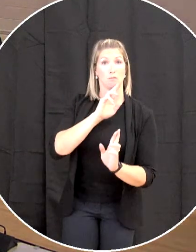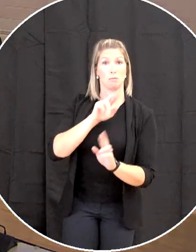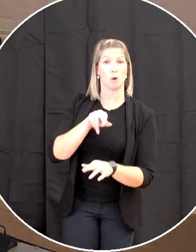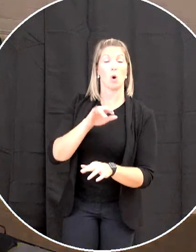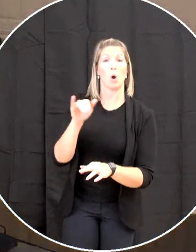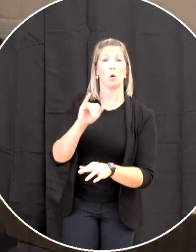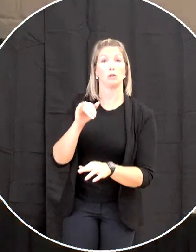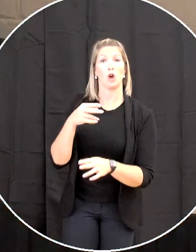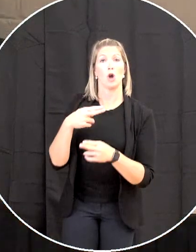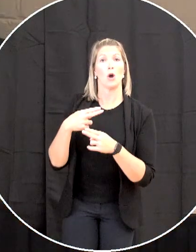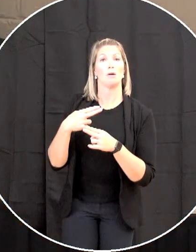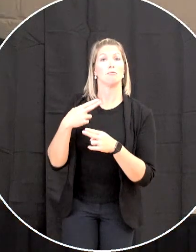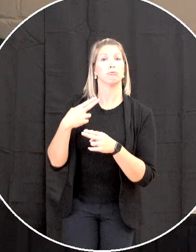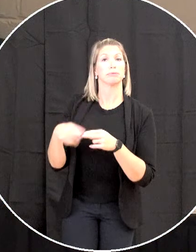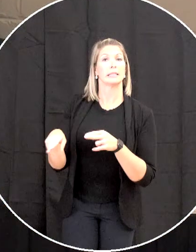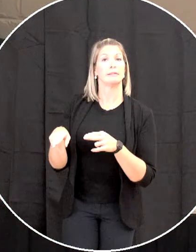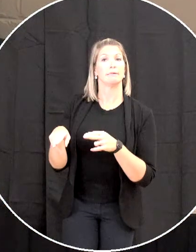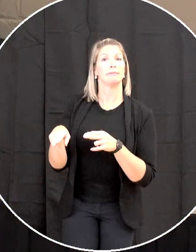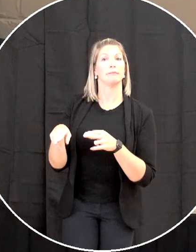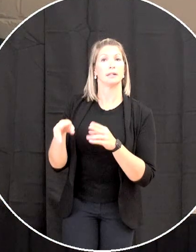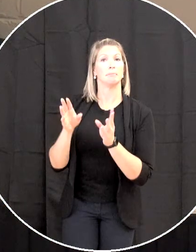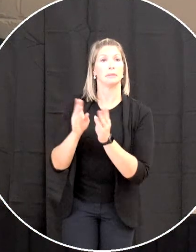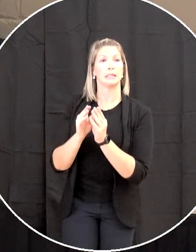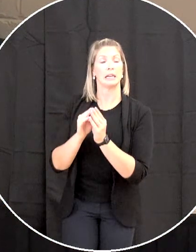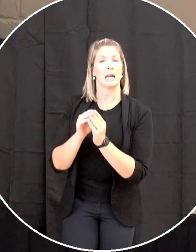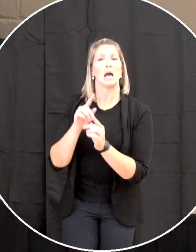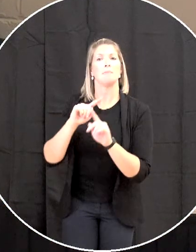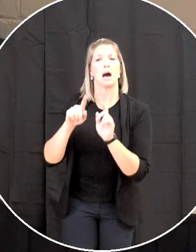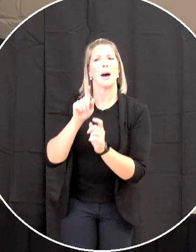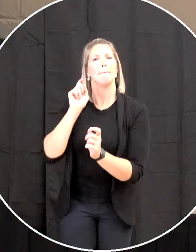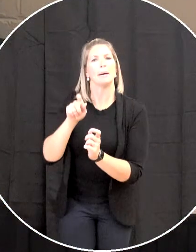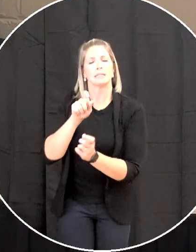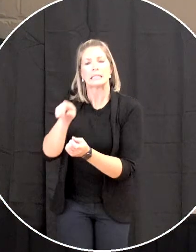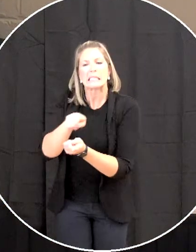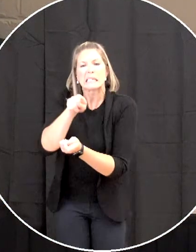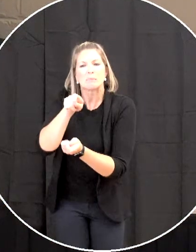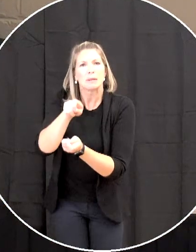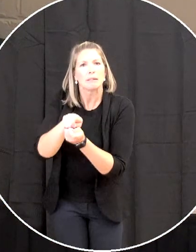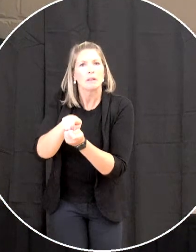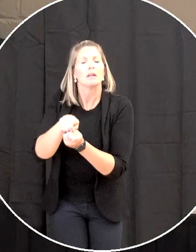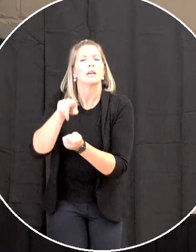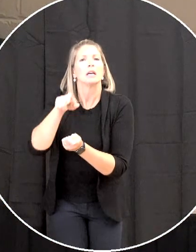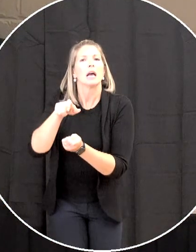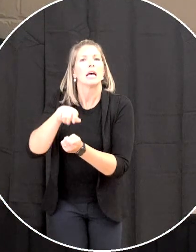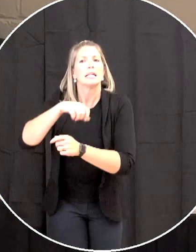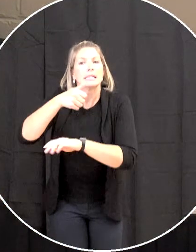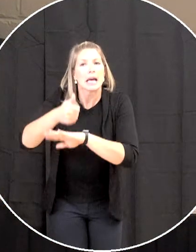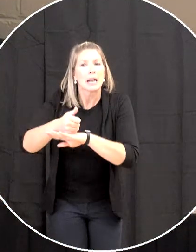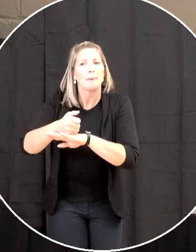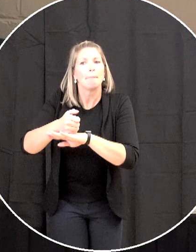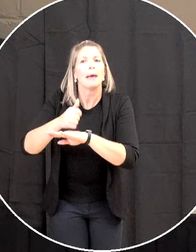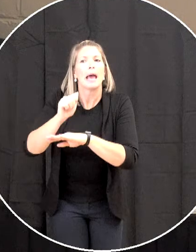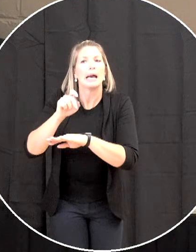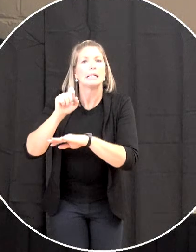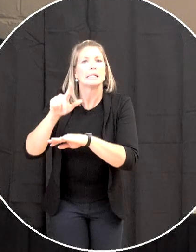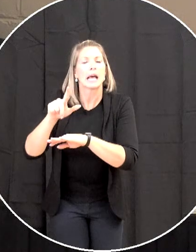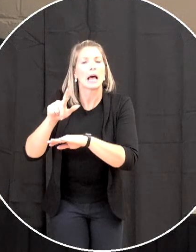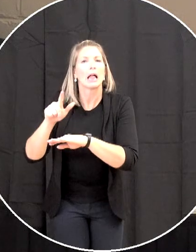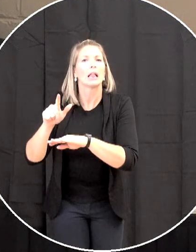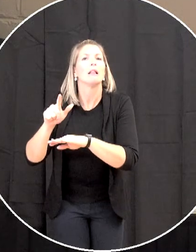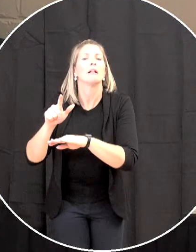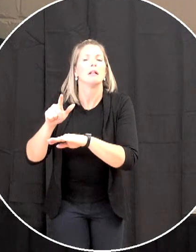a brief session, but the detail is what's important, and I thank you for that further expansion on the report, and well worth the update,